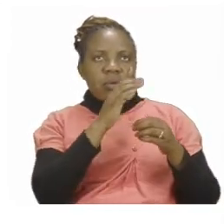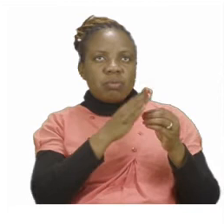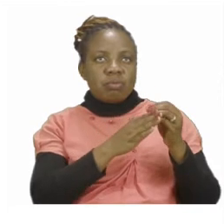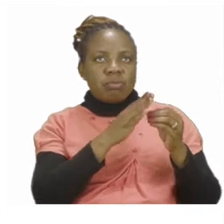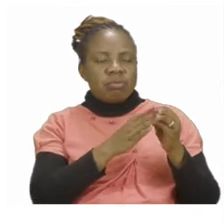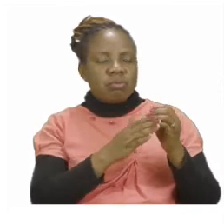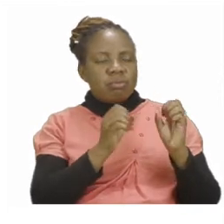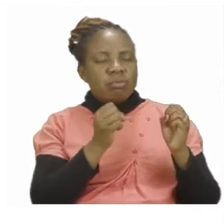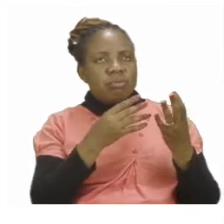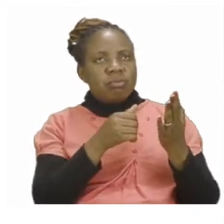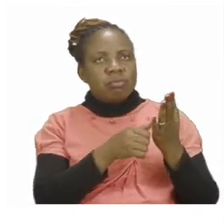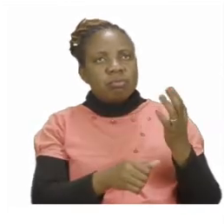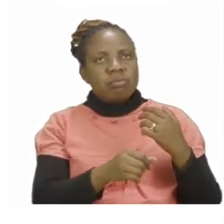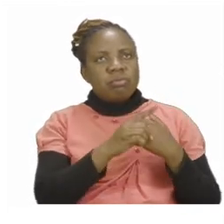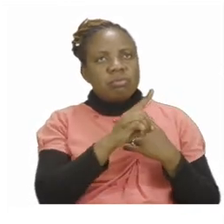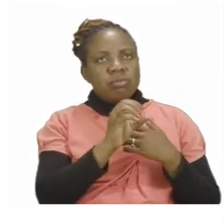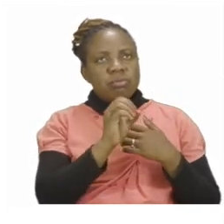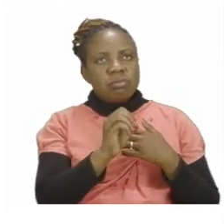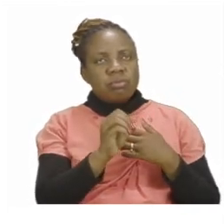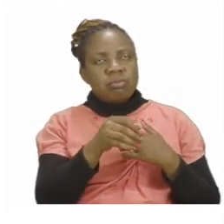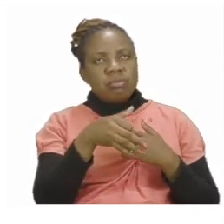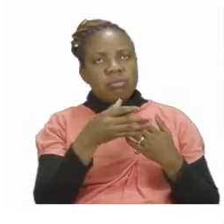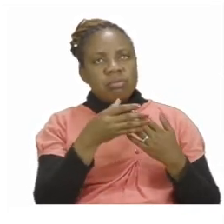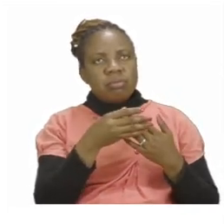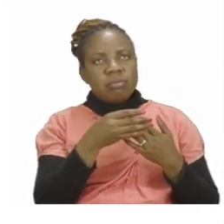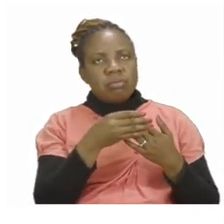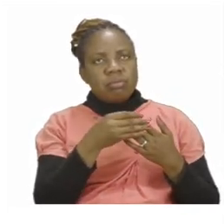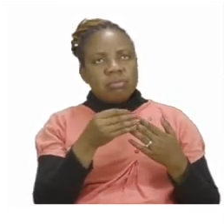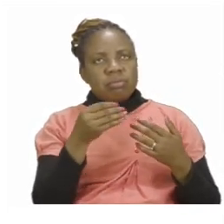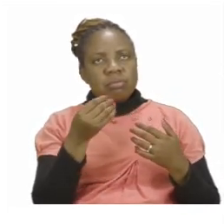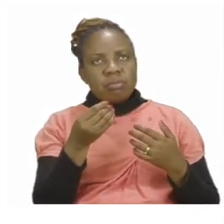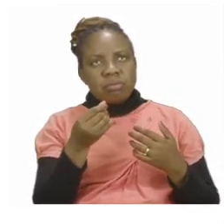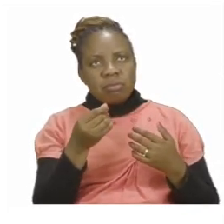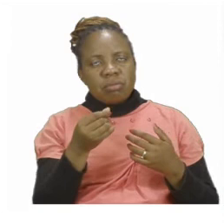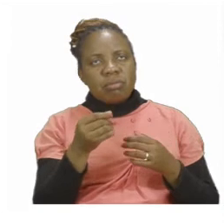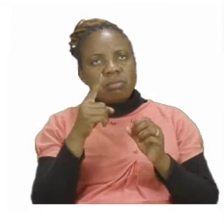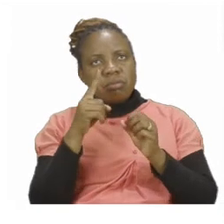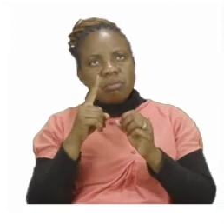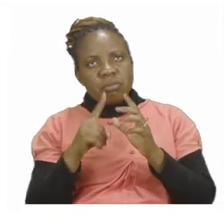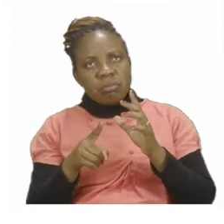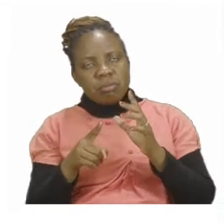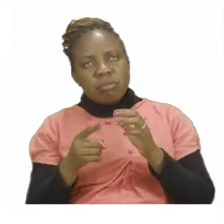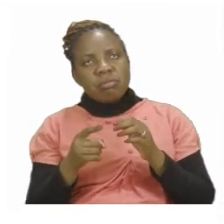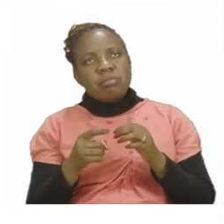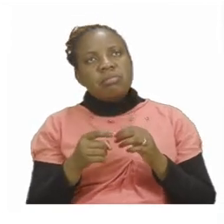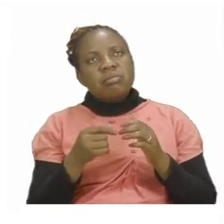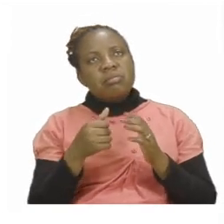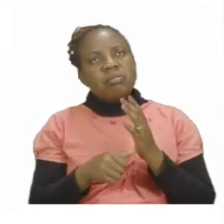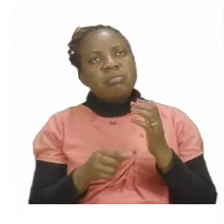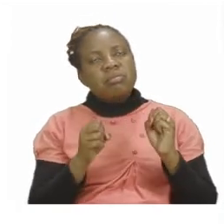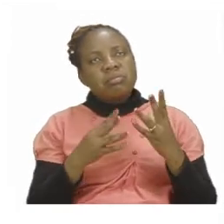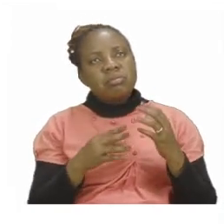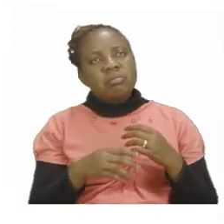dollars. We have some eggs for 18 Namibian dollars. Milk for